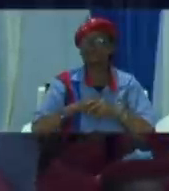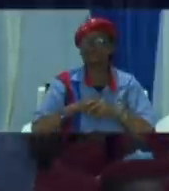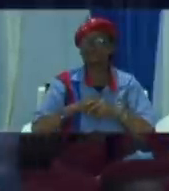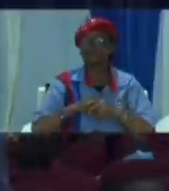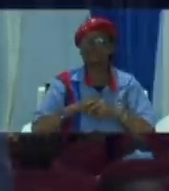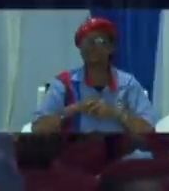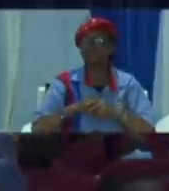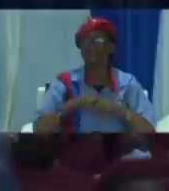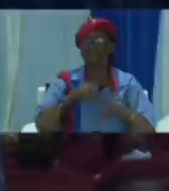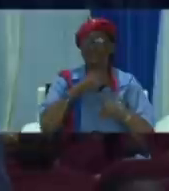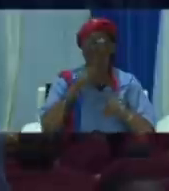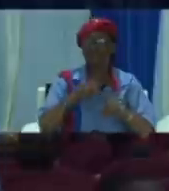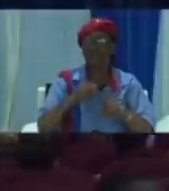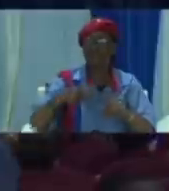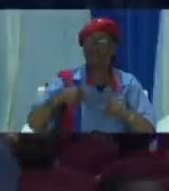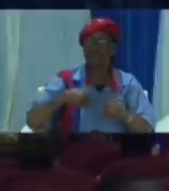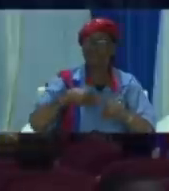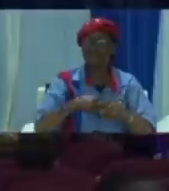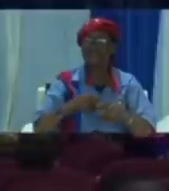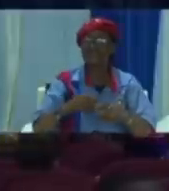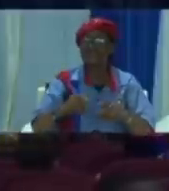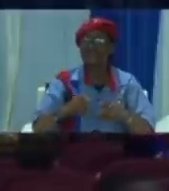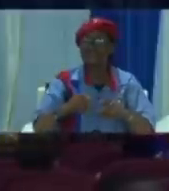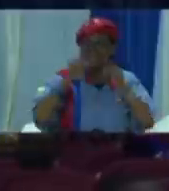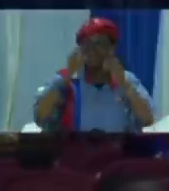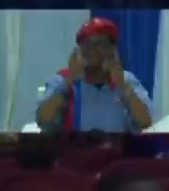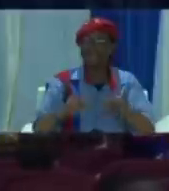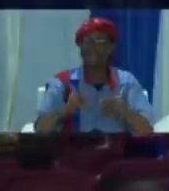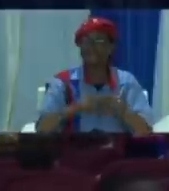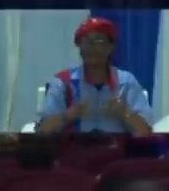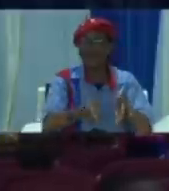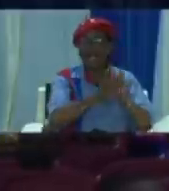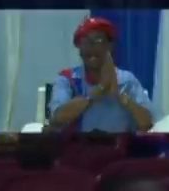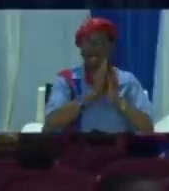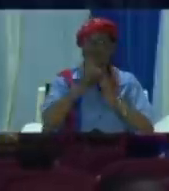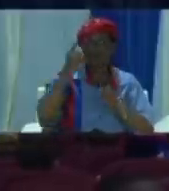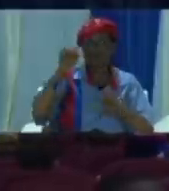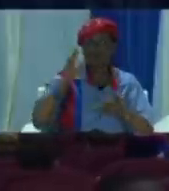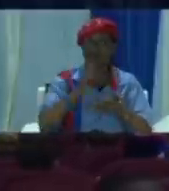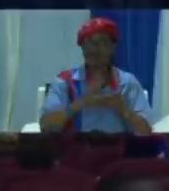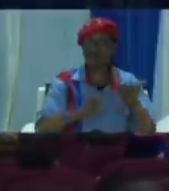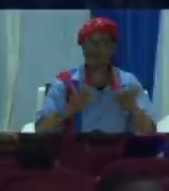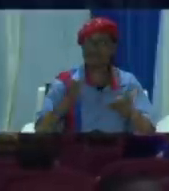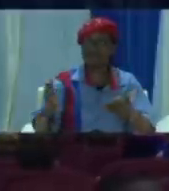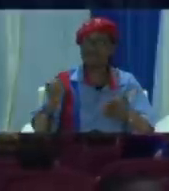When it's time to ask for something special,